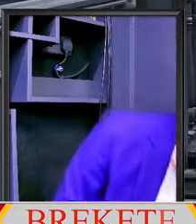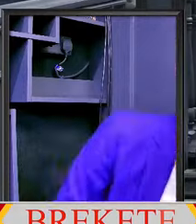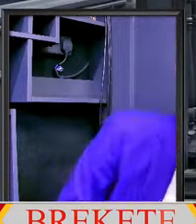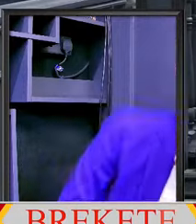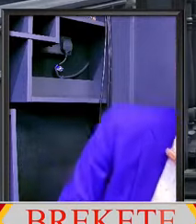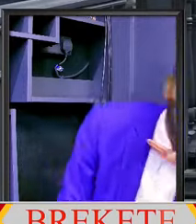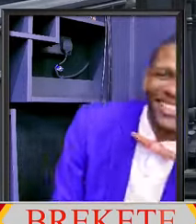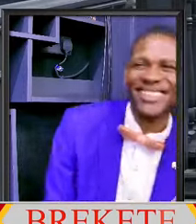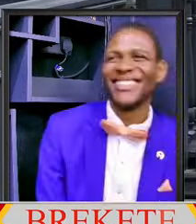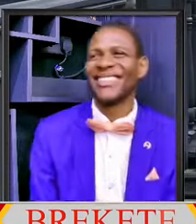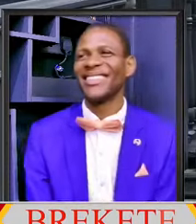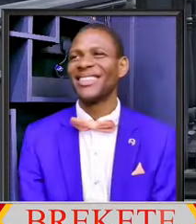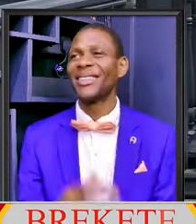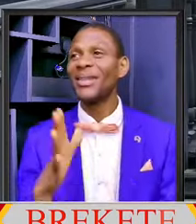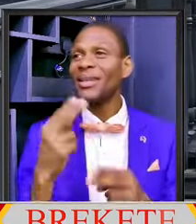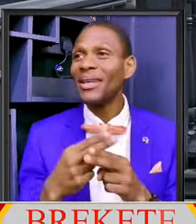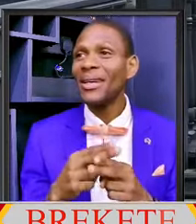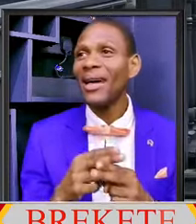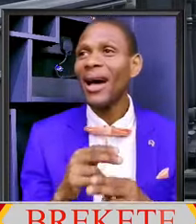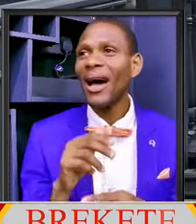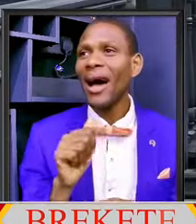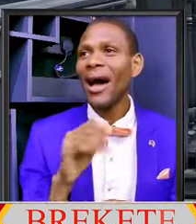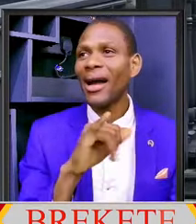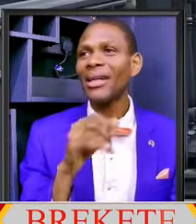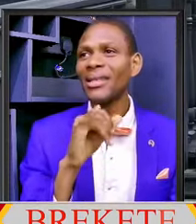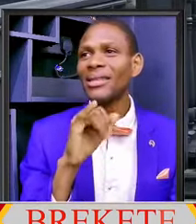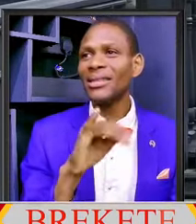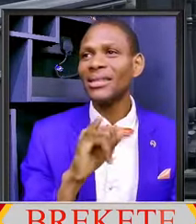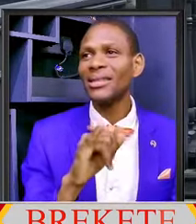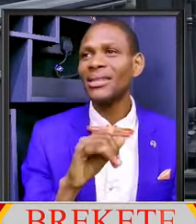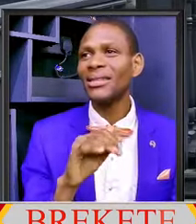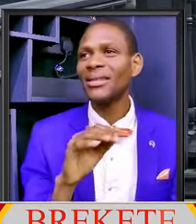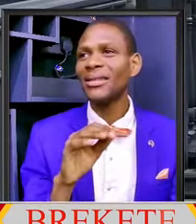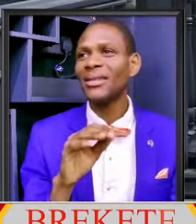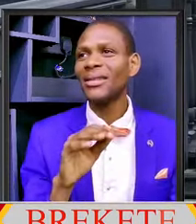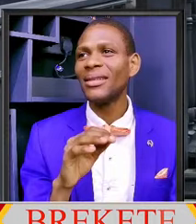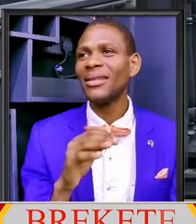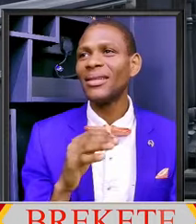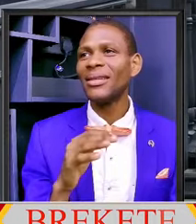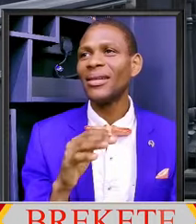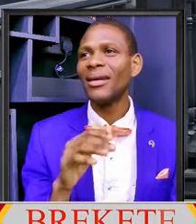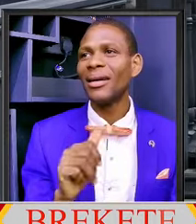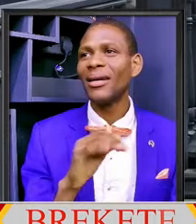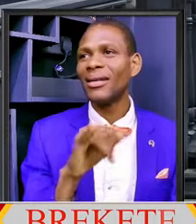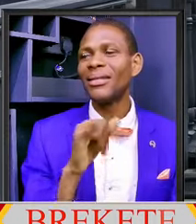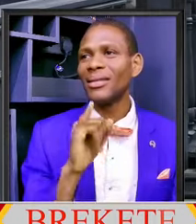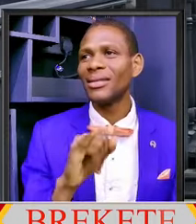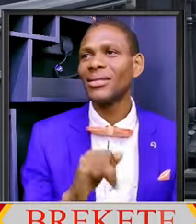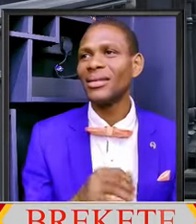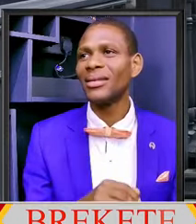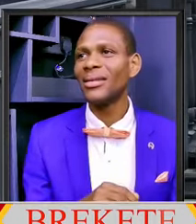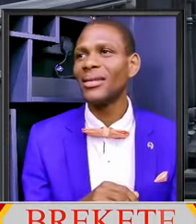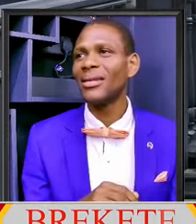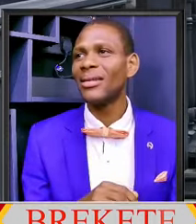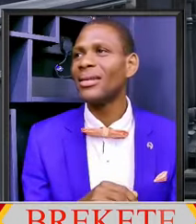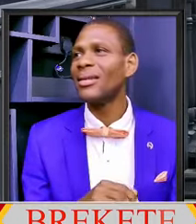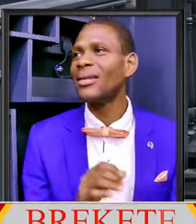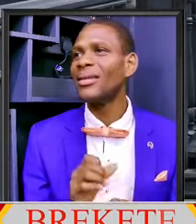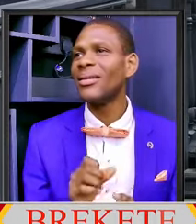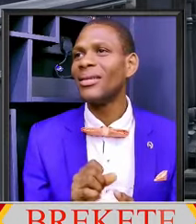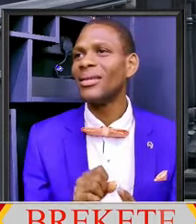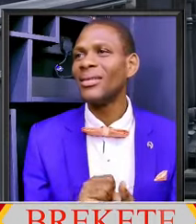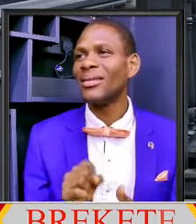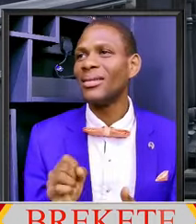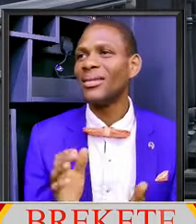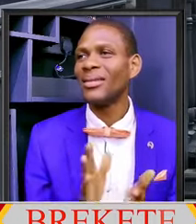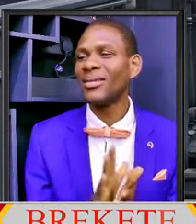Your name, ma? My name is Awatif Ajit Mohammed. Aja is my senior in secondary school. She's my